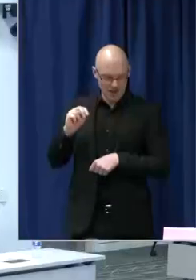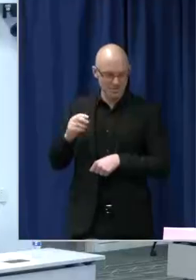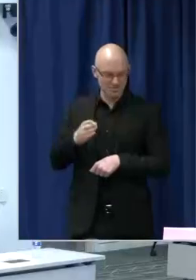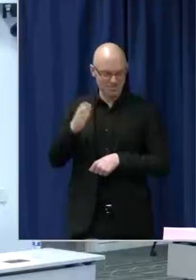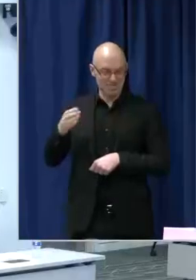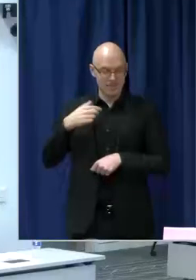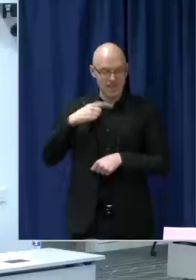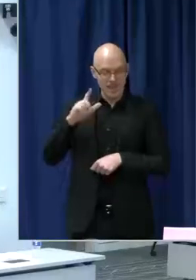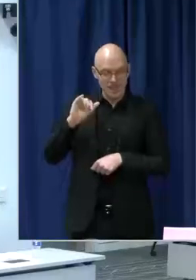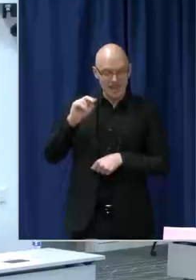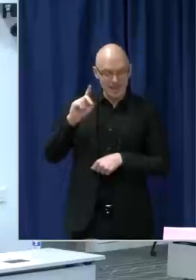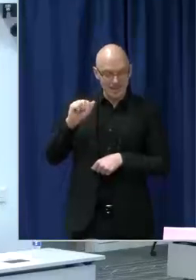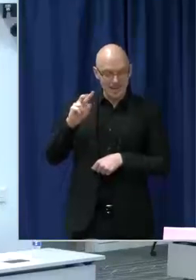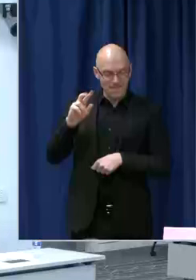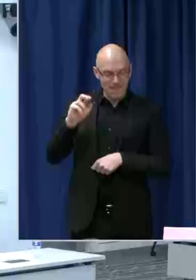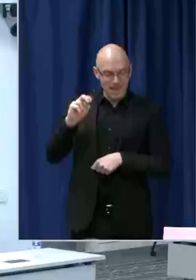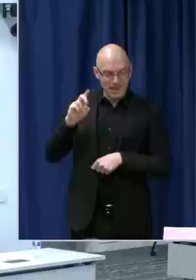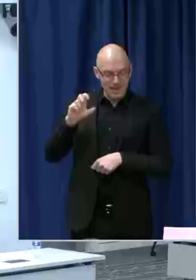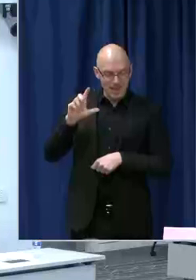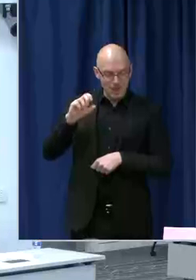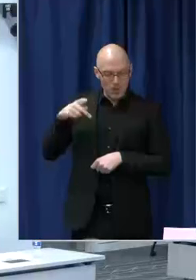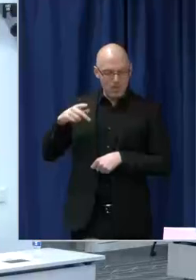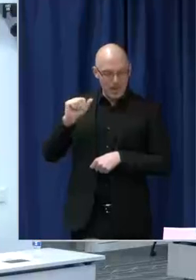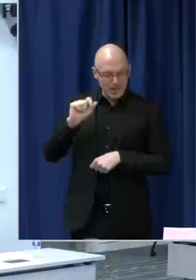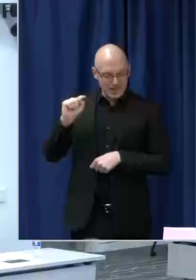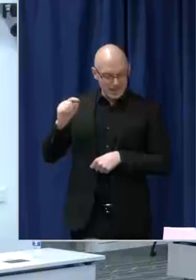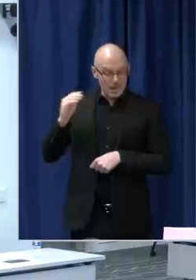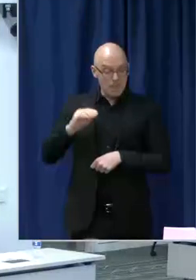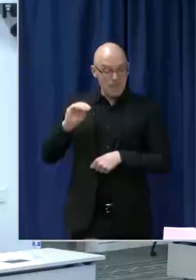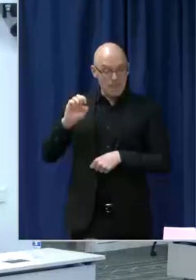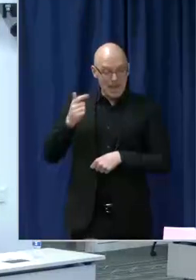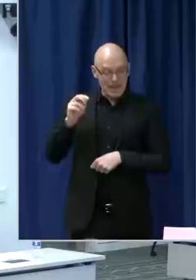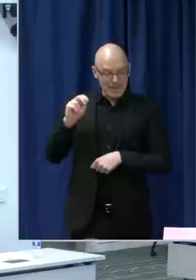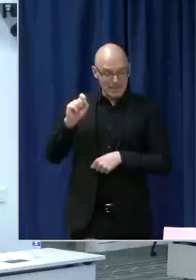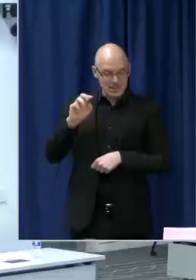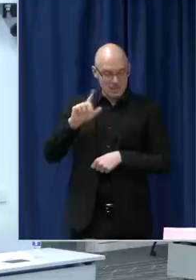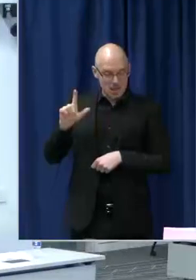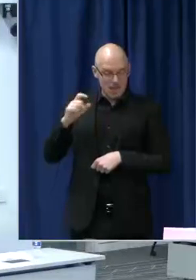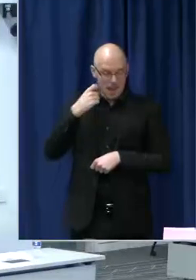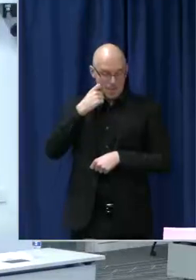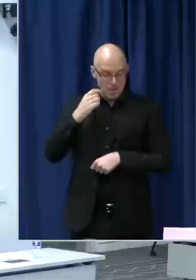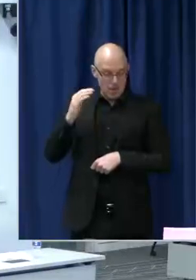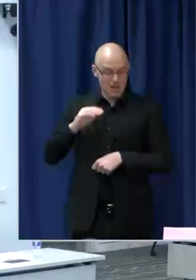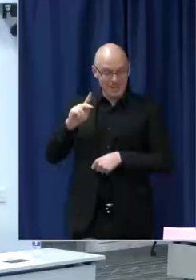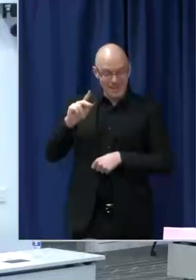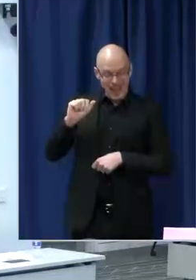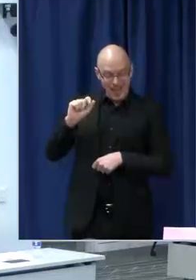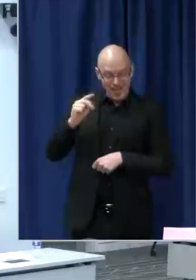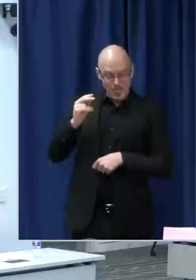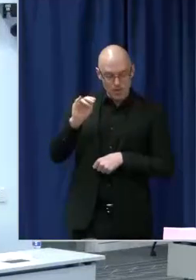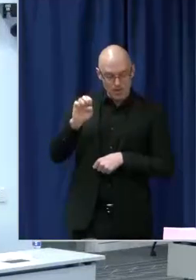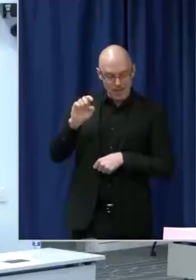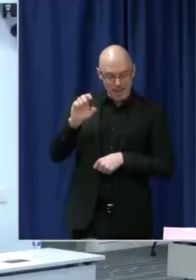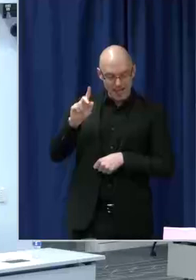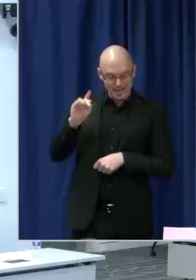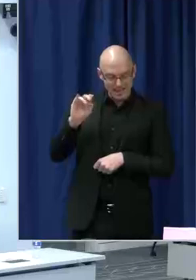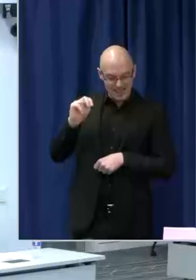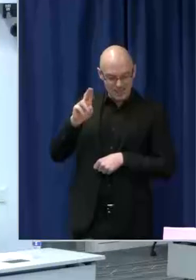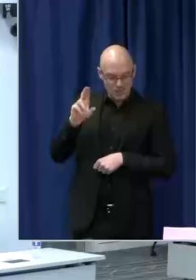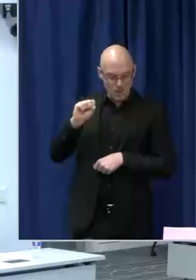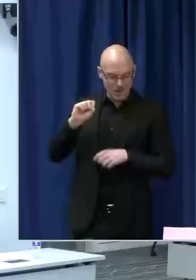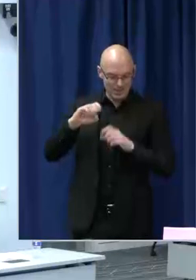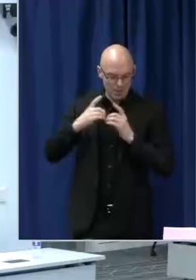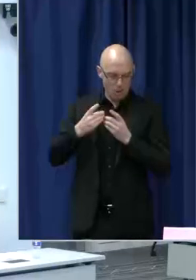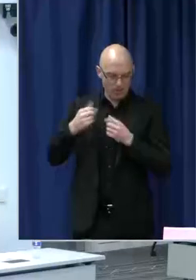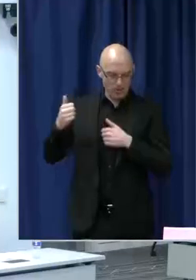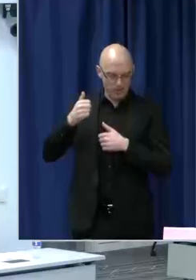Megan Stahl, Apple. Kate Elkins from the U.S. Department of Transportation's NHTSA Office of EMS and the